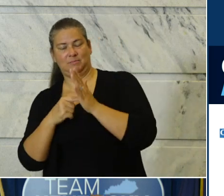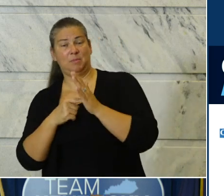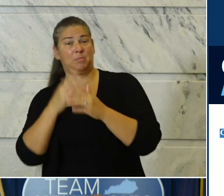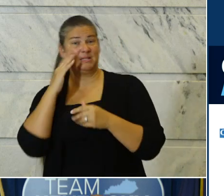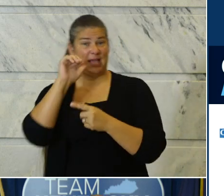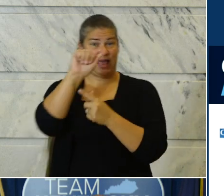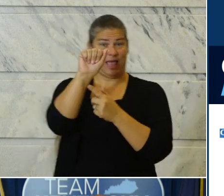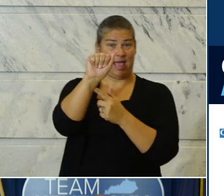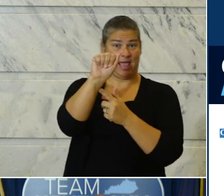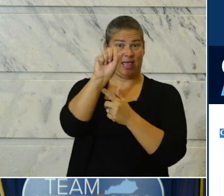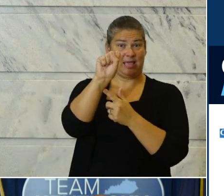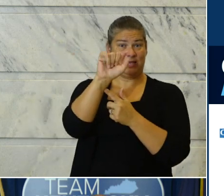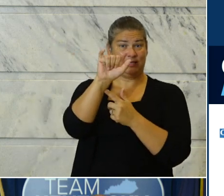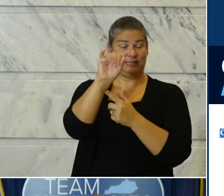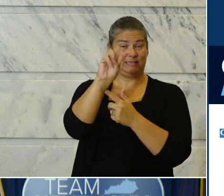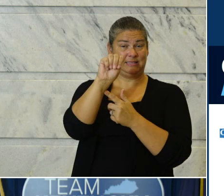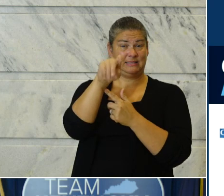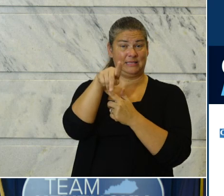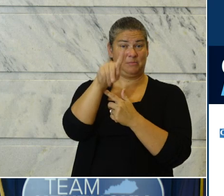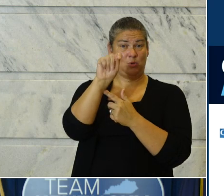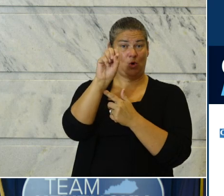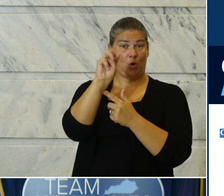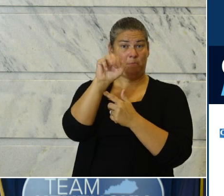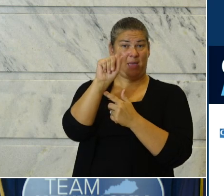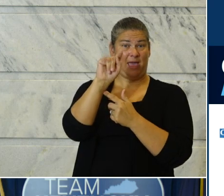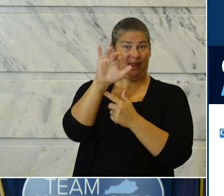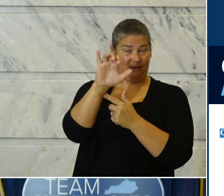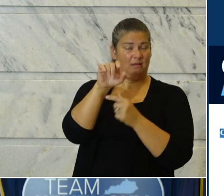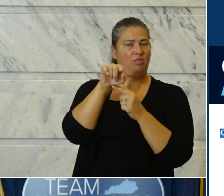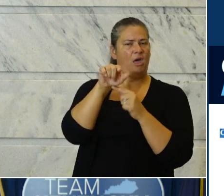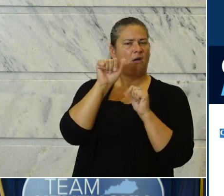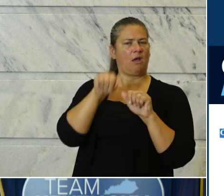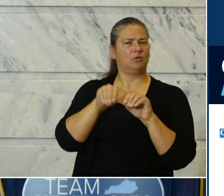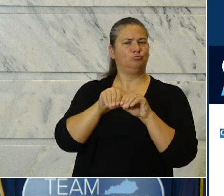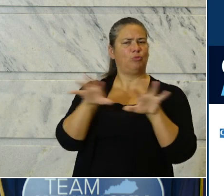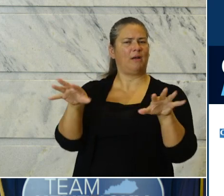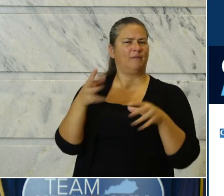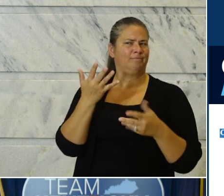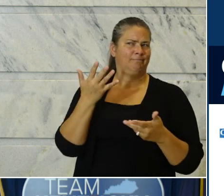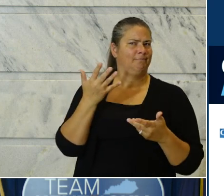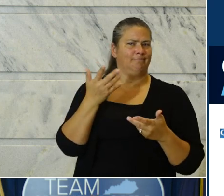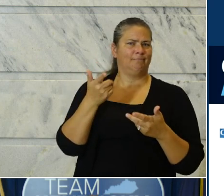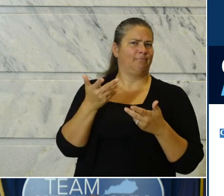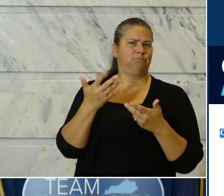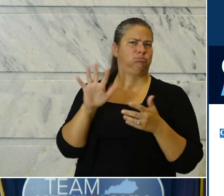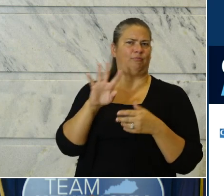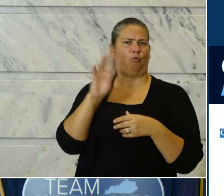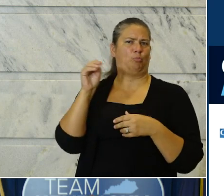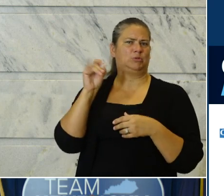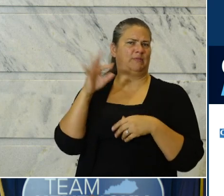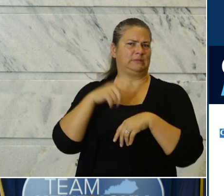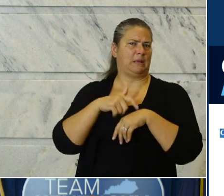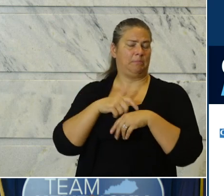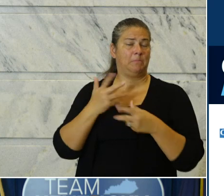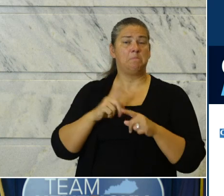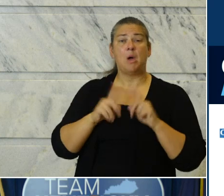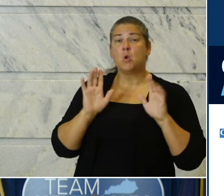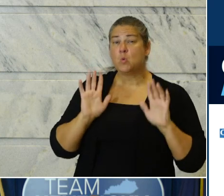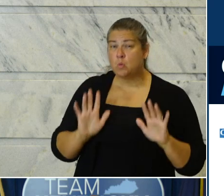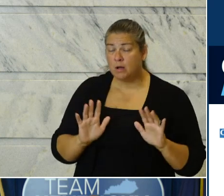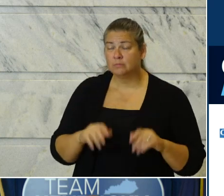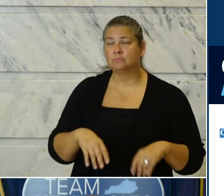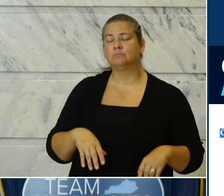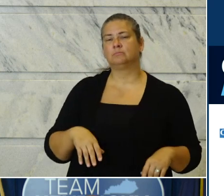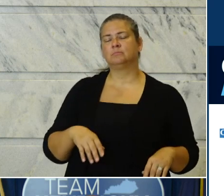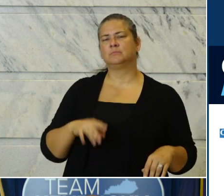people spread this disease perhaps up to 40% of the time. The part that has engendered controversy is that the guidance appears